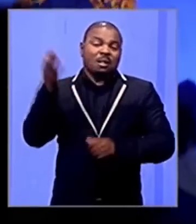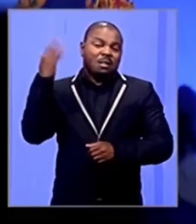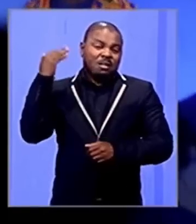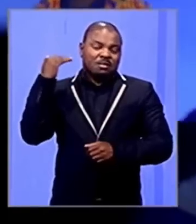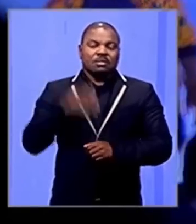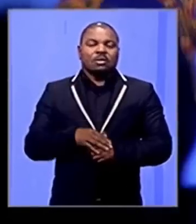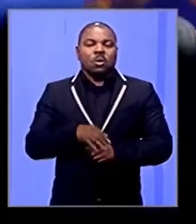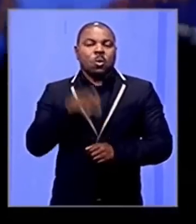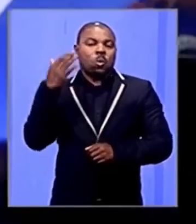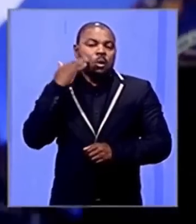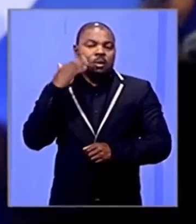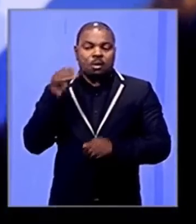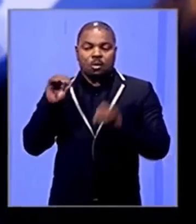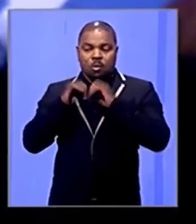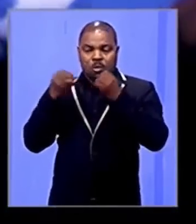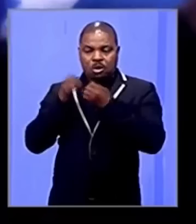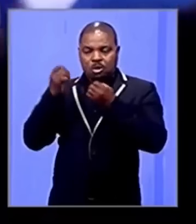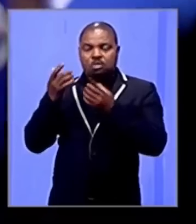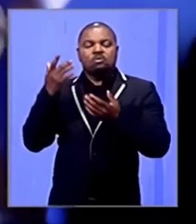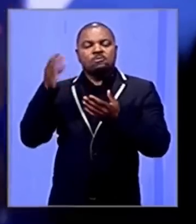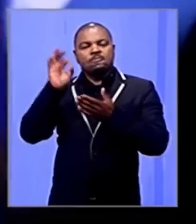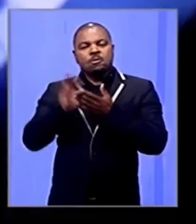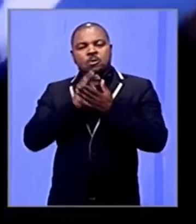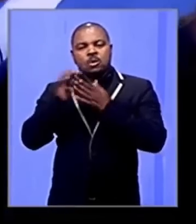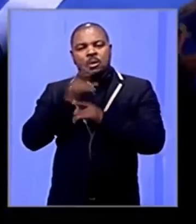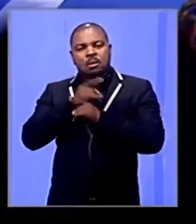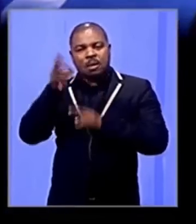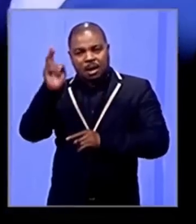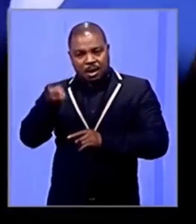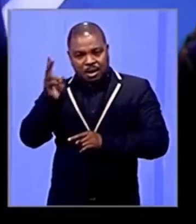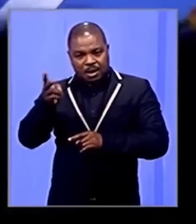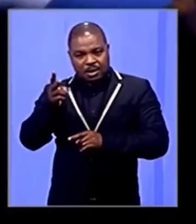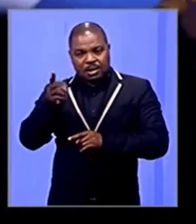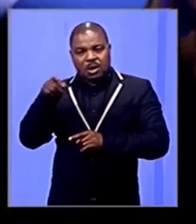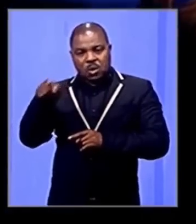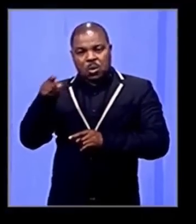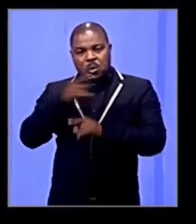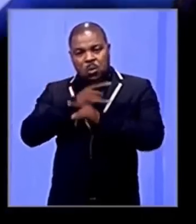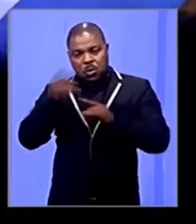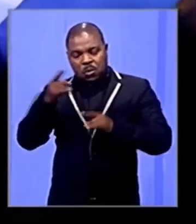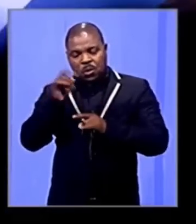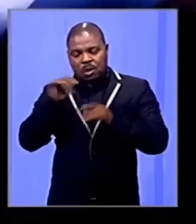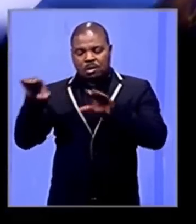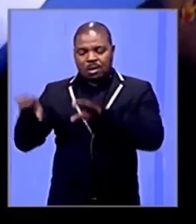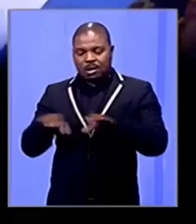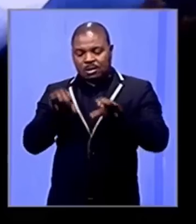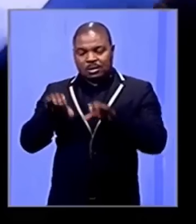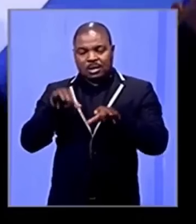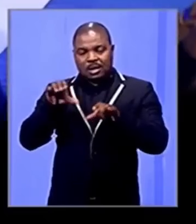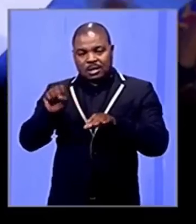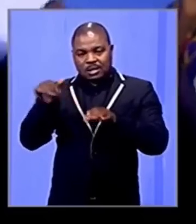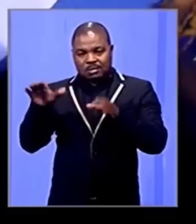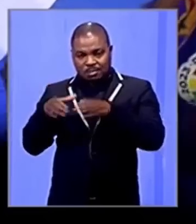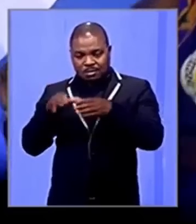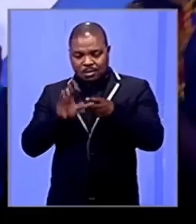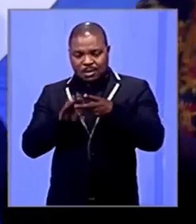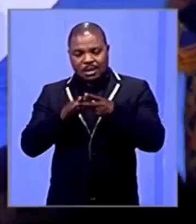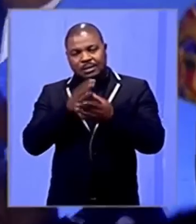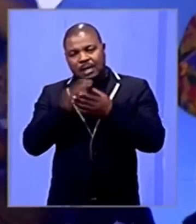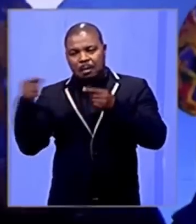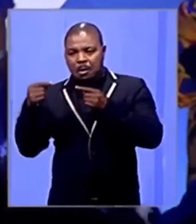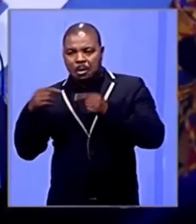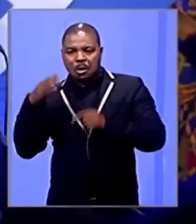go tswalelwa Congress ya Lekoko kwa neng a tlhophiwa gape lekgetlo la bobedi jaaka moeteledipele wa Lekoko le bao ba neng ba sa